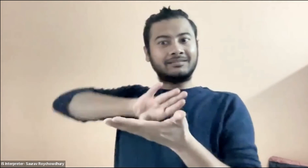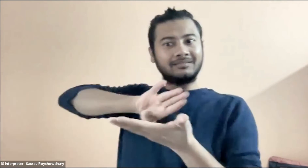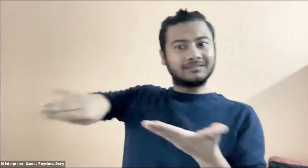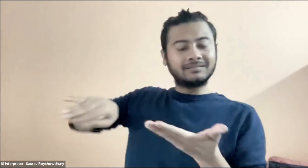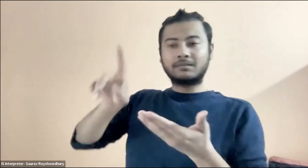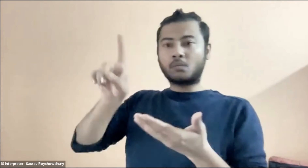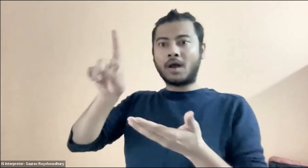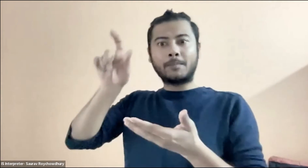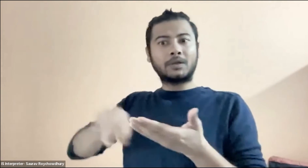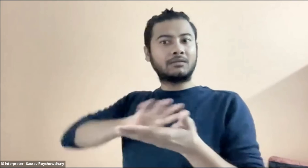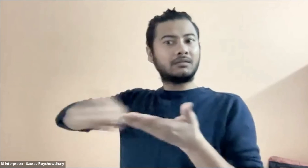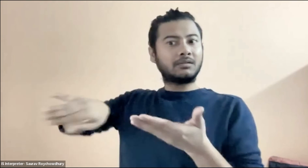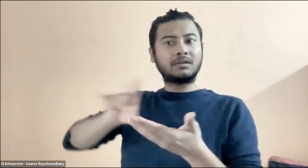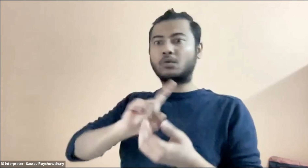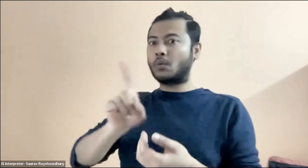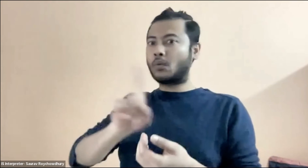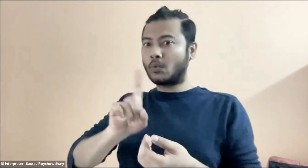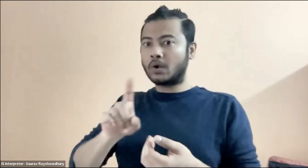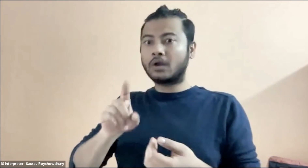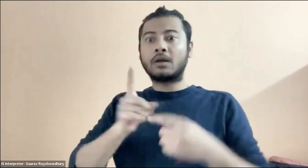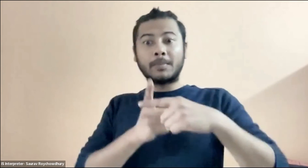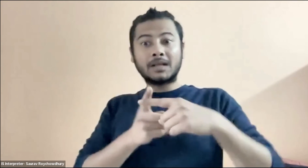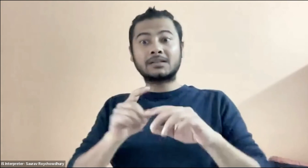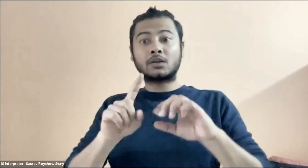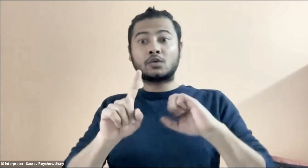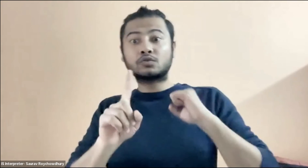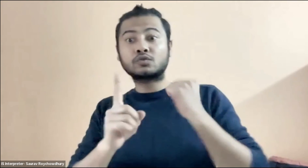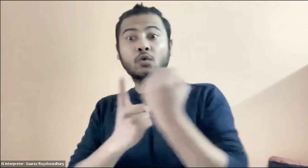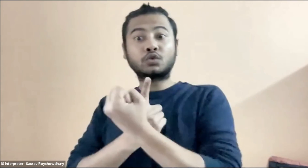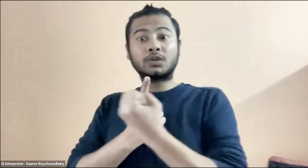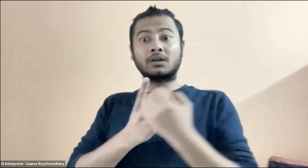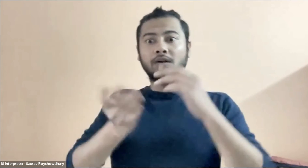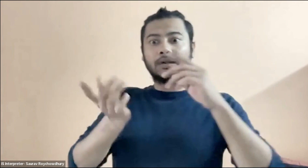in health, that if those perspectives and voices aren't